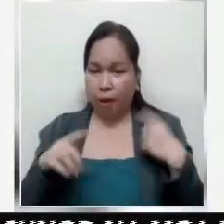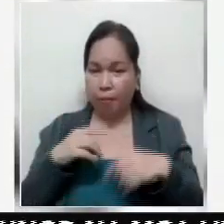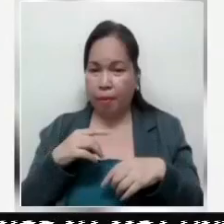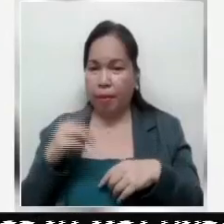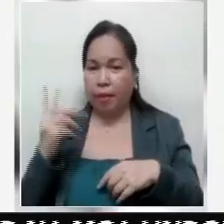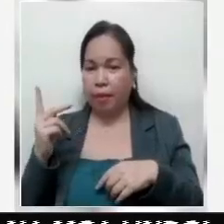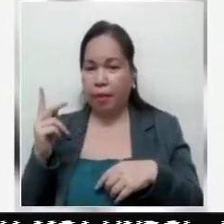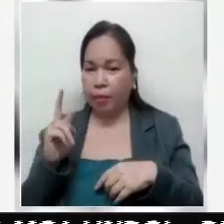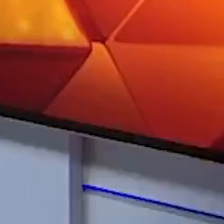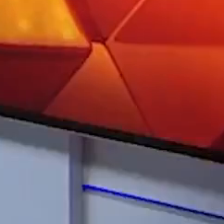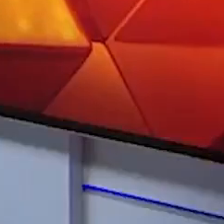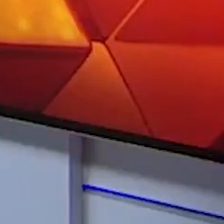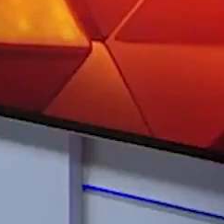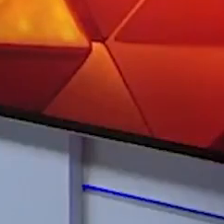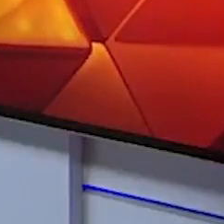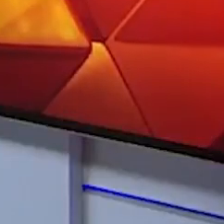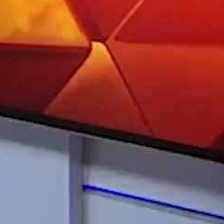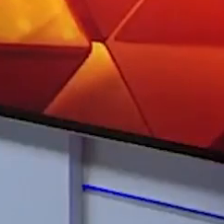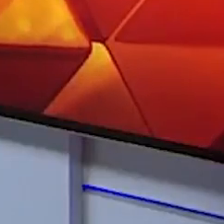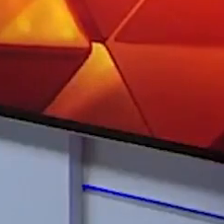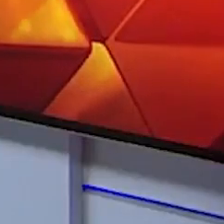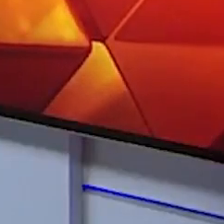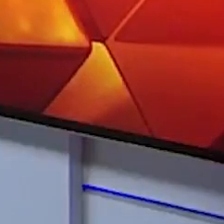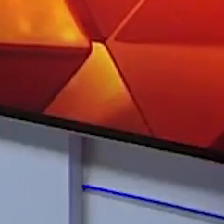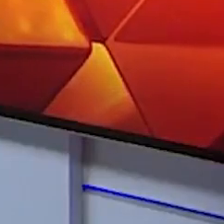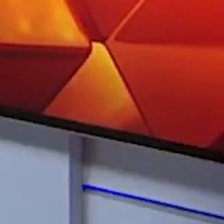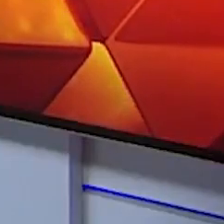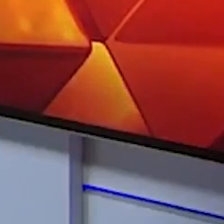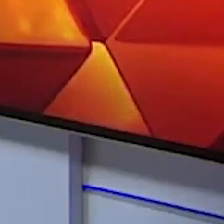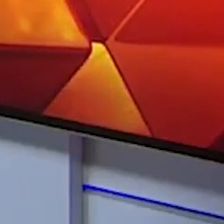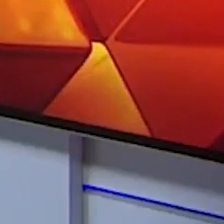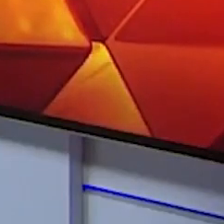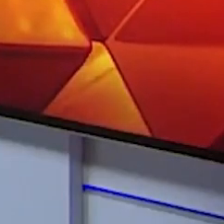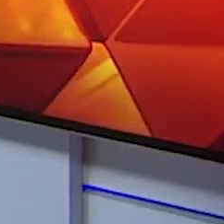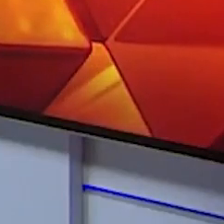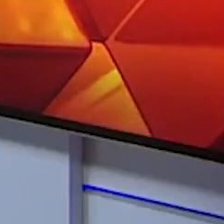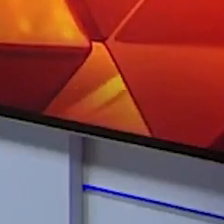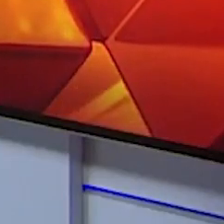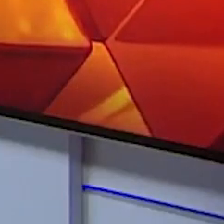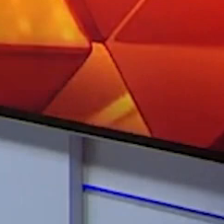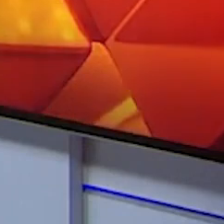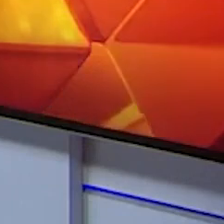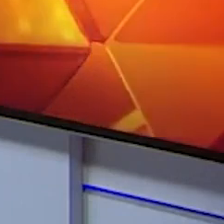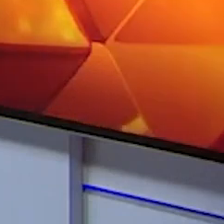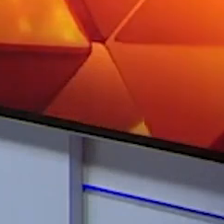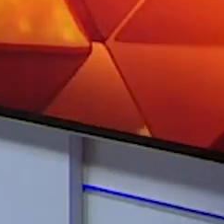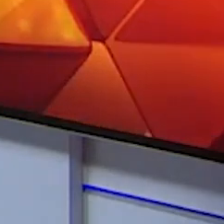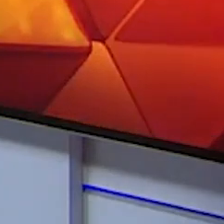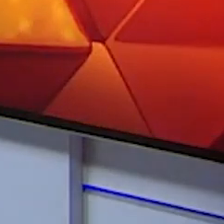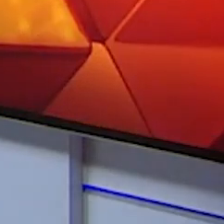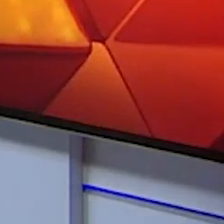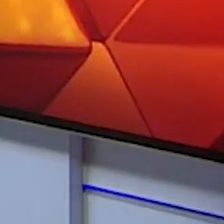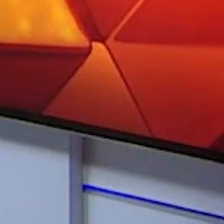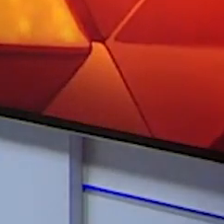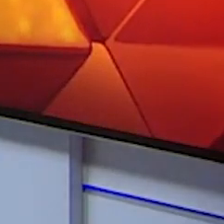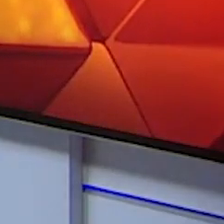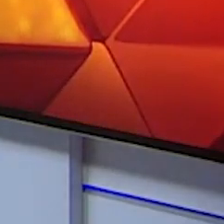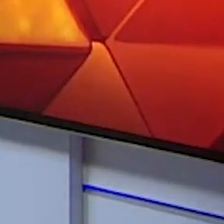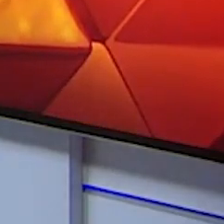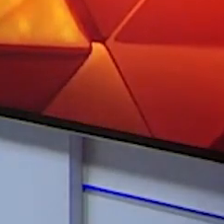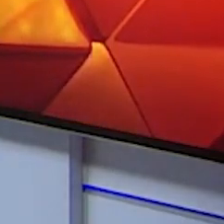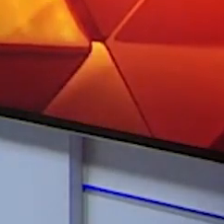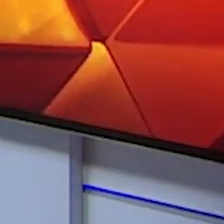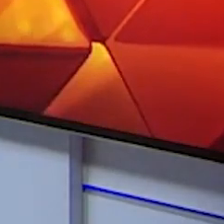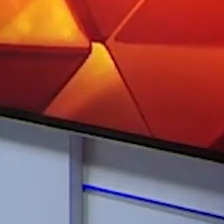Land. Para sa mas mahabang chikahan, visit and subscribe to GMA Integrated News on YouTube. At para sa mga